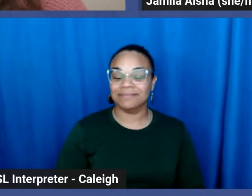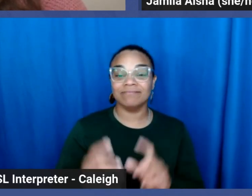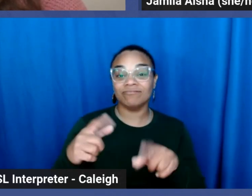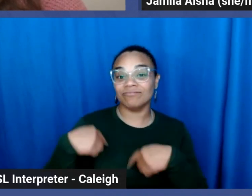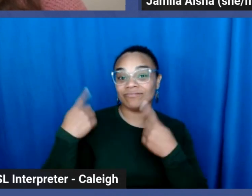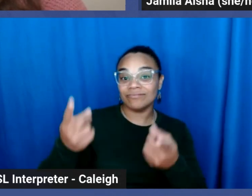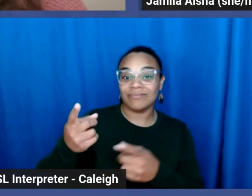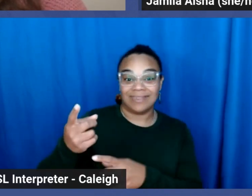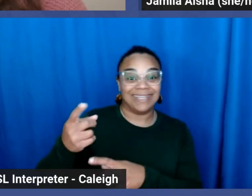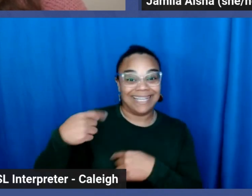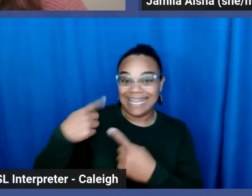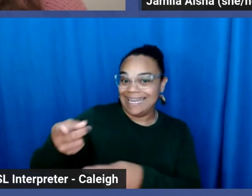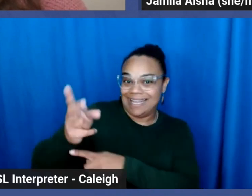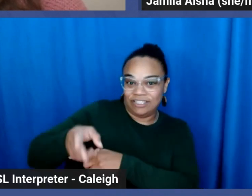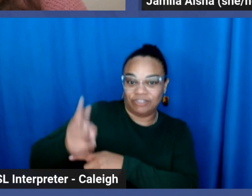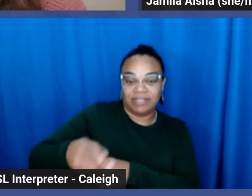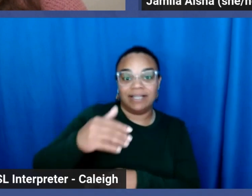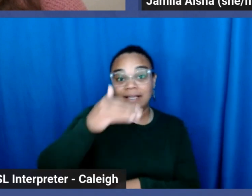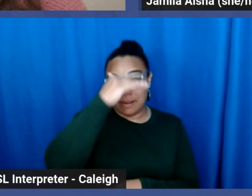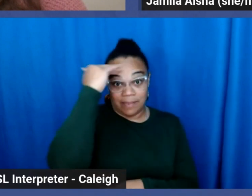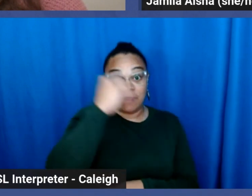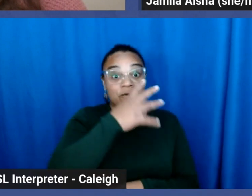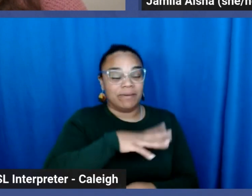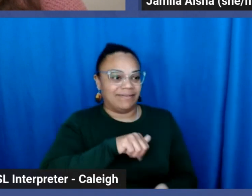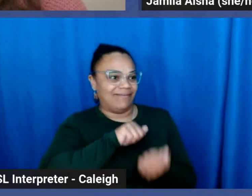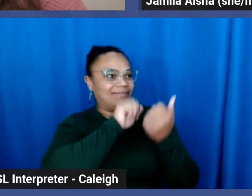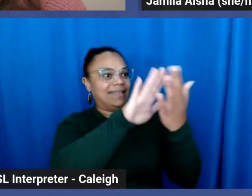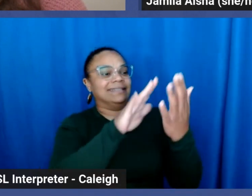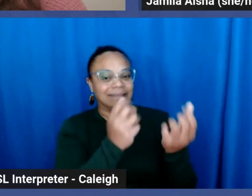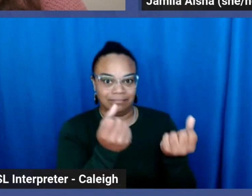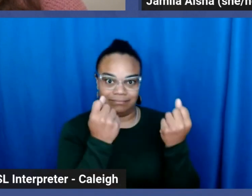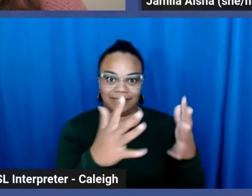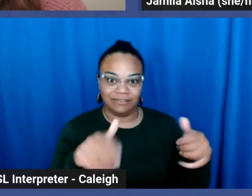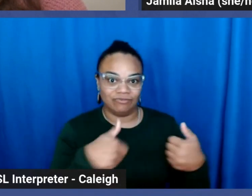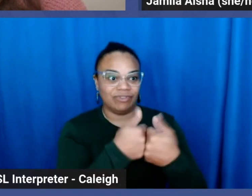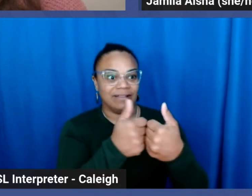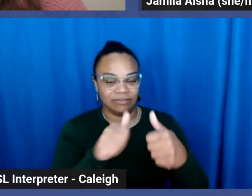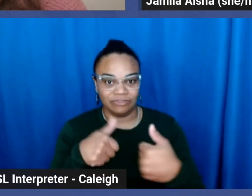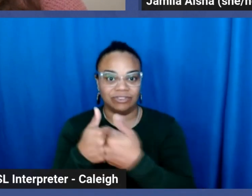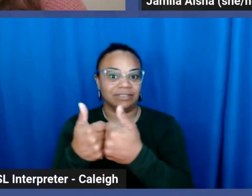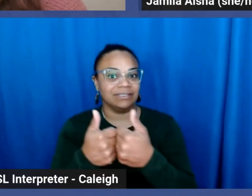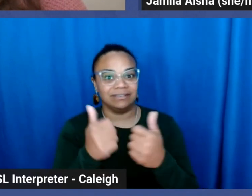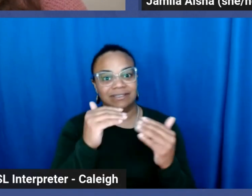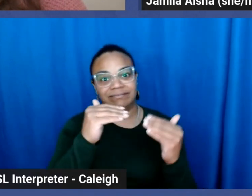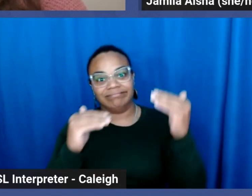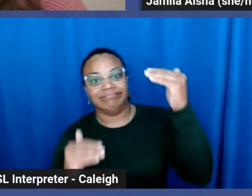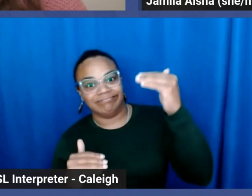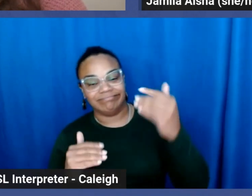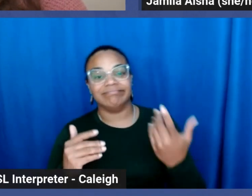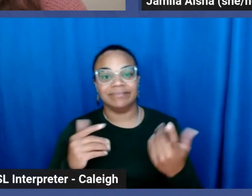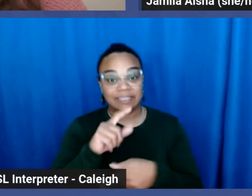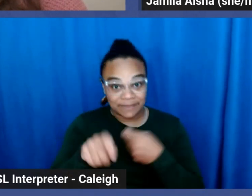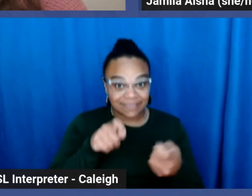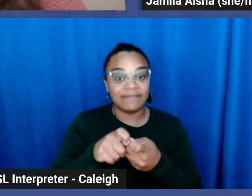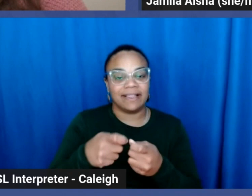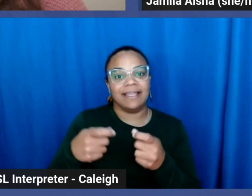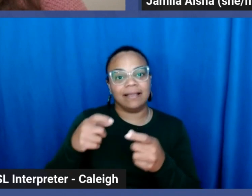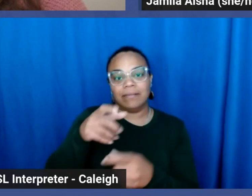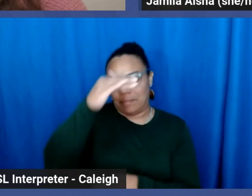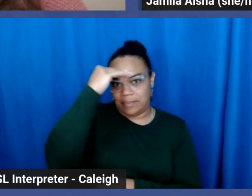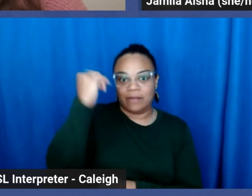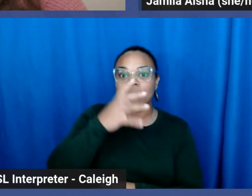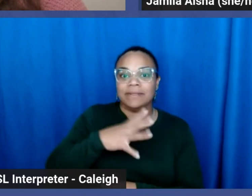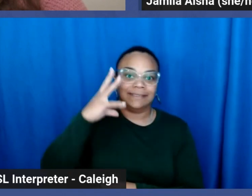Historically, Black women have faced numerous challenges and injustices specific to being a Black woman, one of which